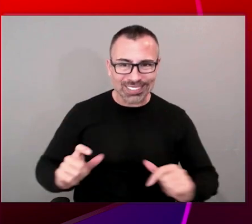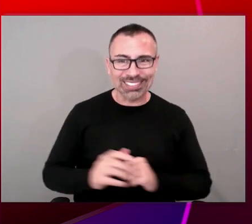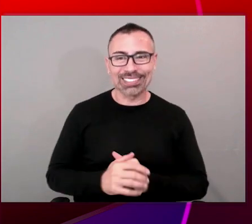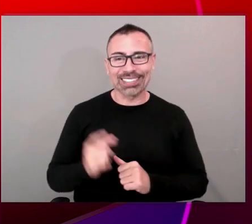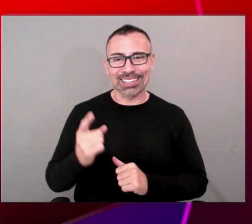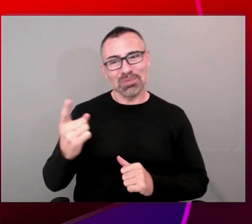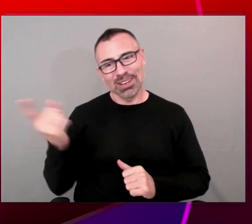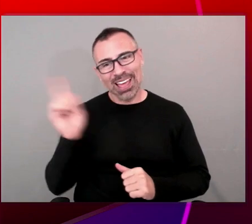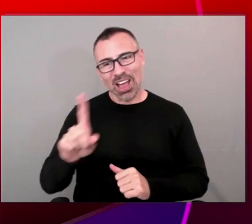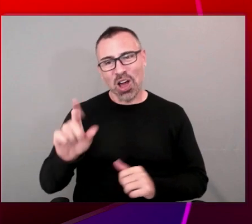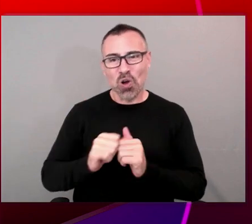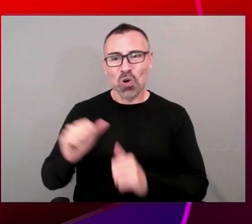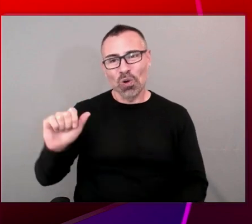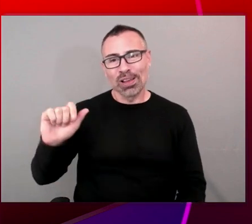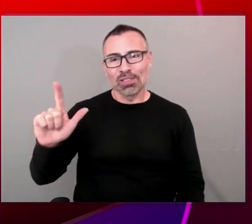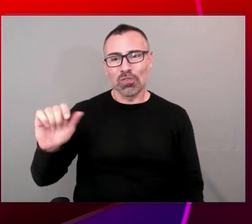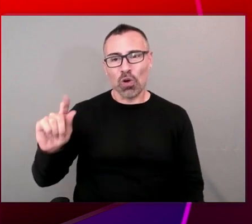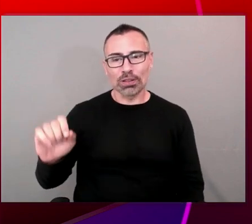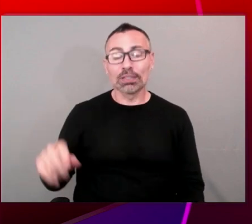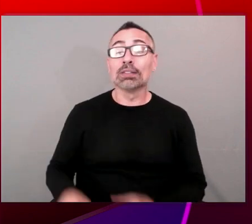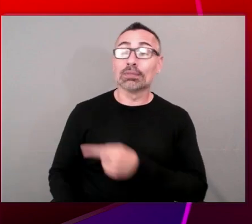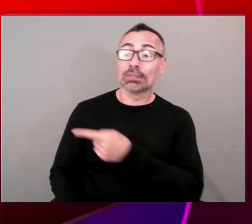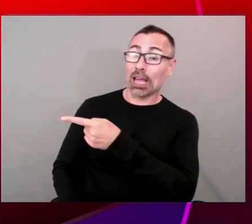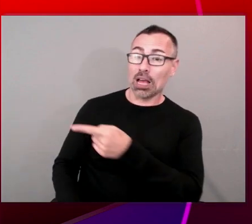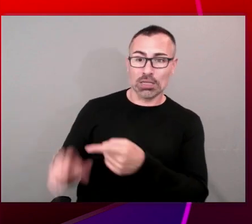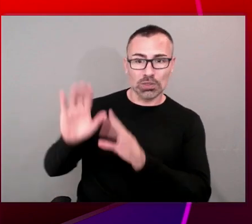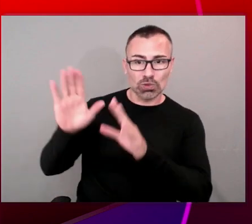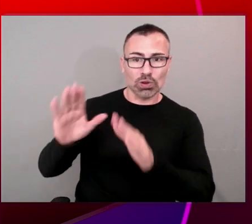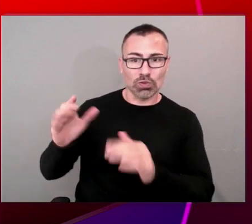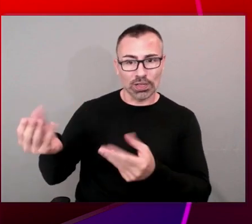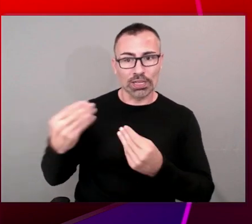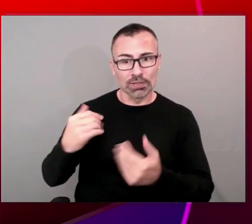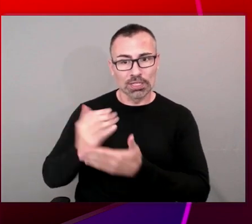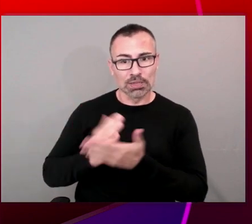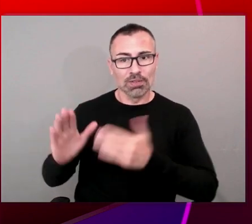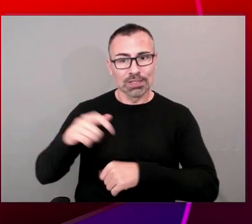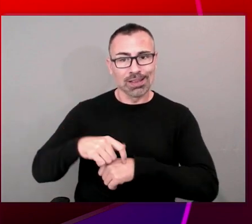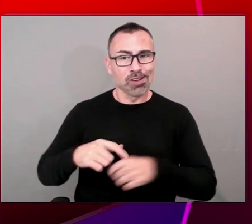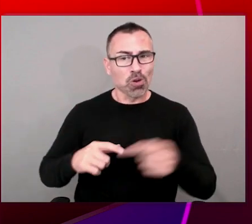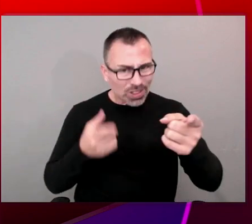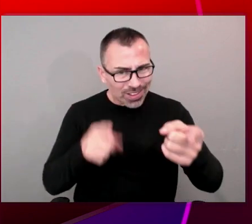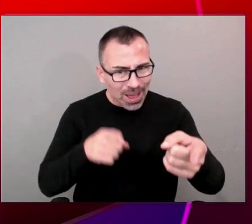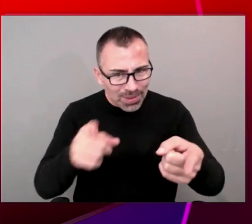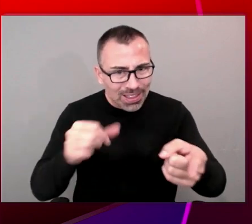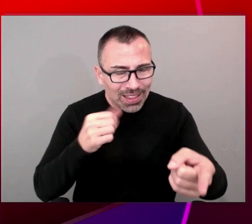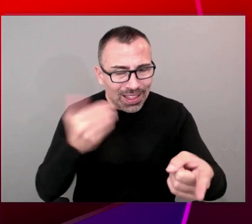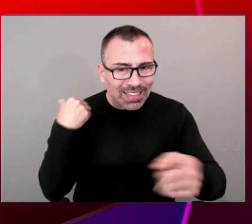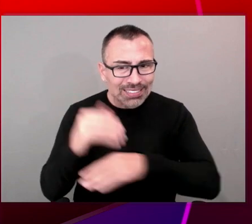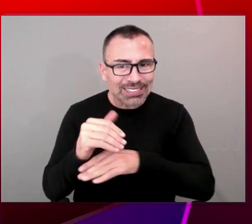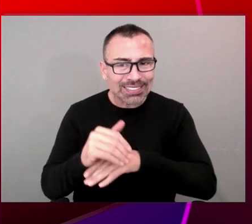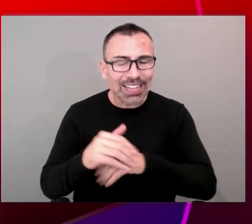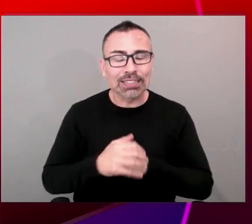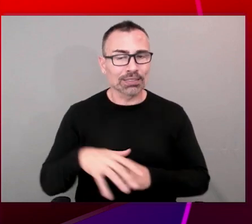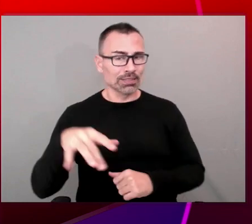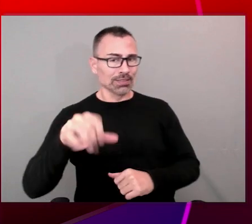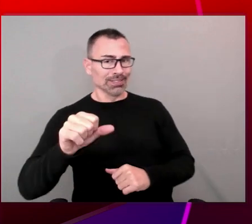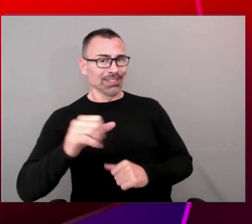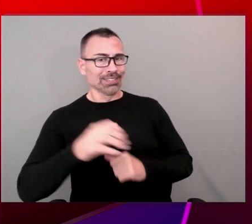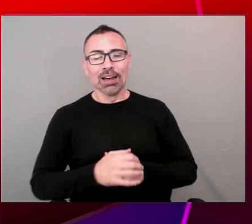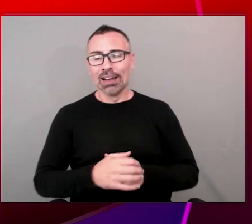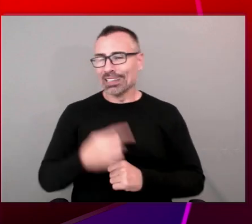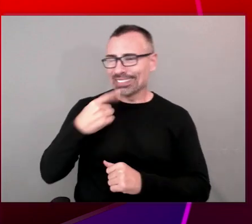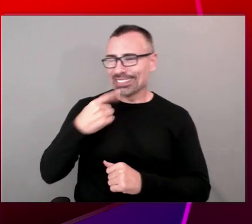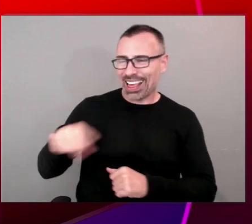He's wonderful in that he gives us some of his time. Were you there last night? Yep, I was there last night. So tell us about the dinner. How was that? Oh, I don't want to tell you too much.